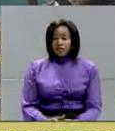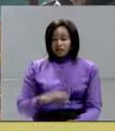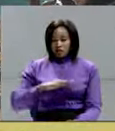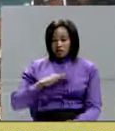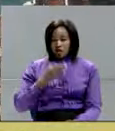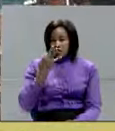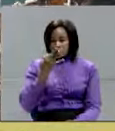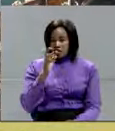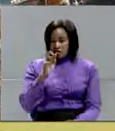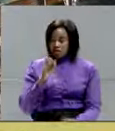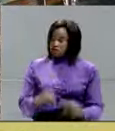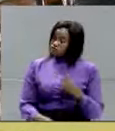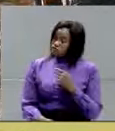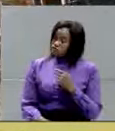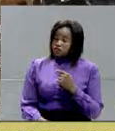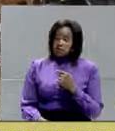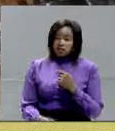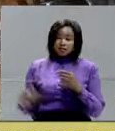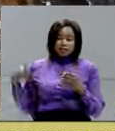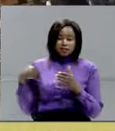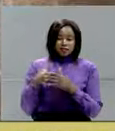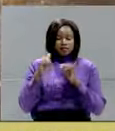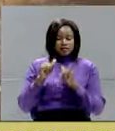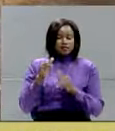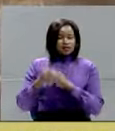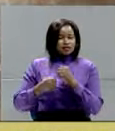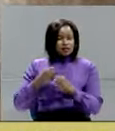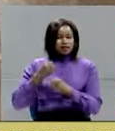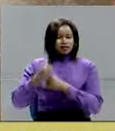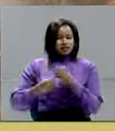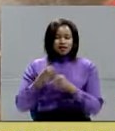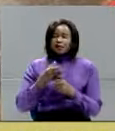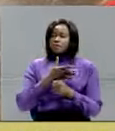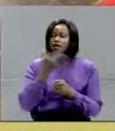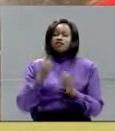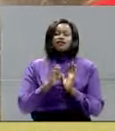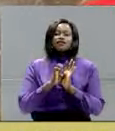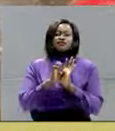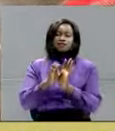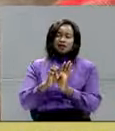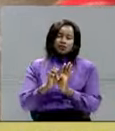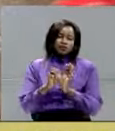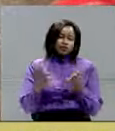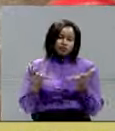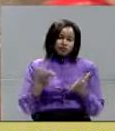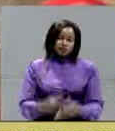38-year-old Mary Naguja, who has lived here for years, is the best example to this.